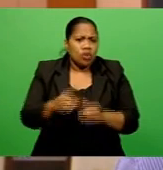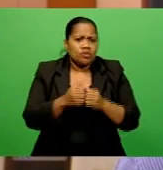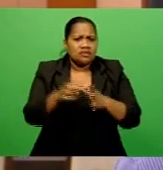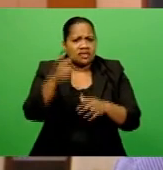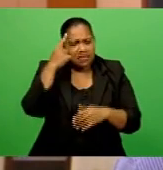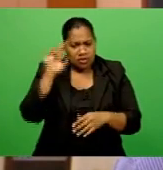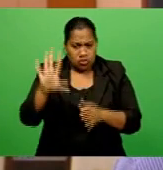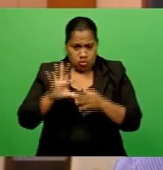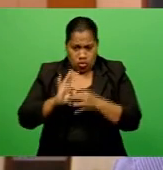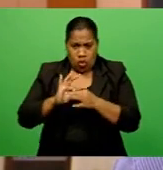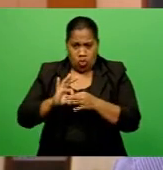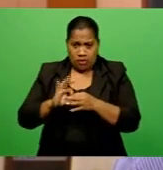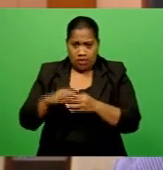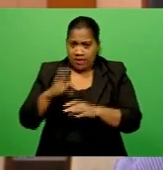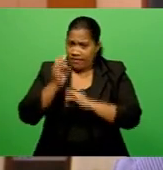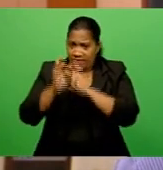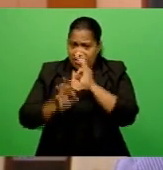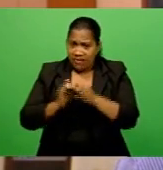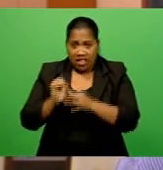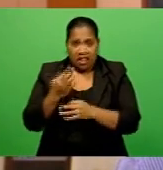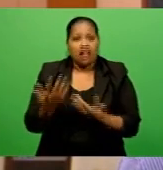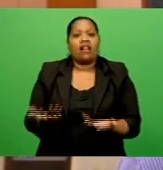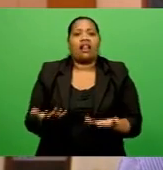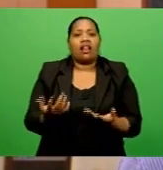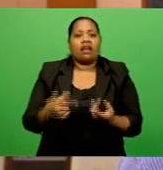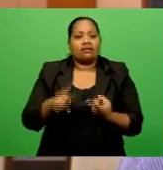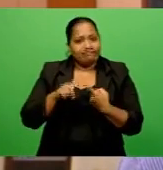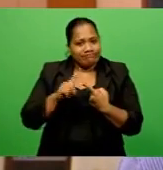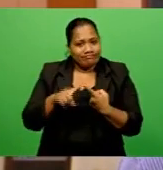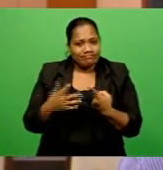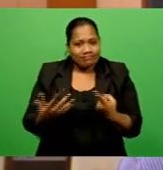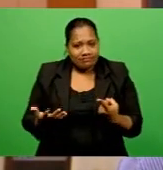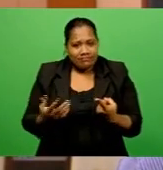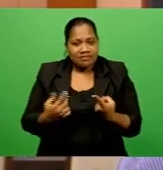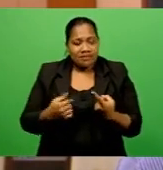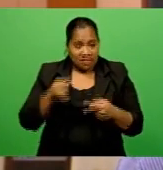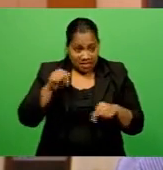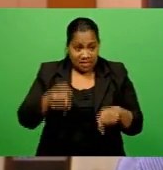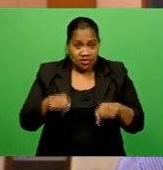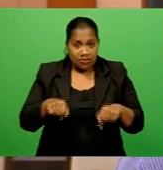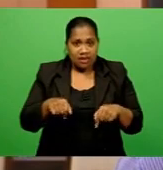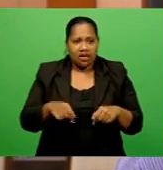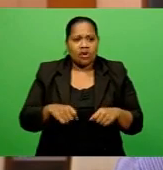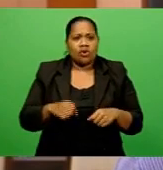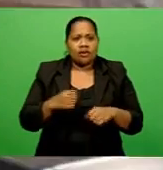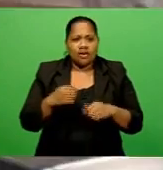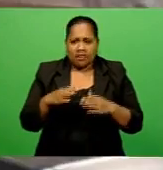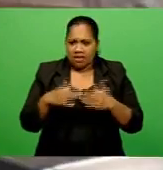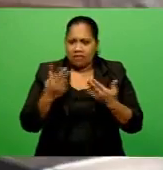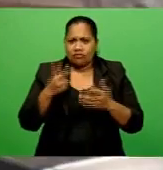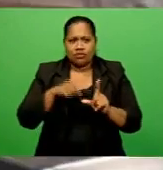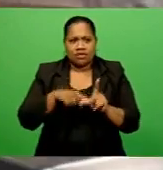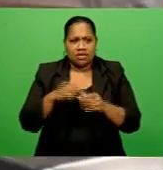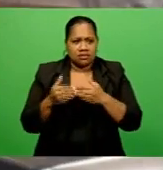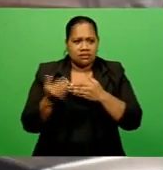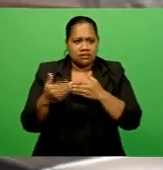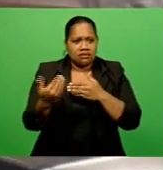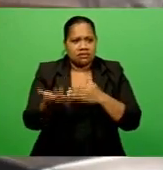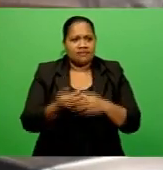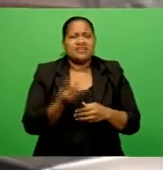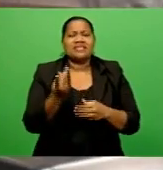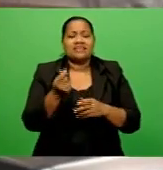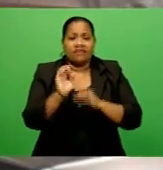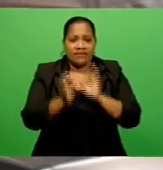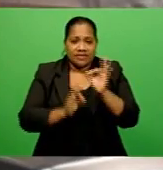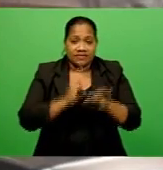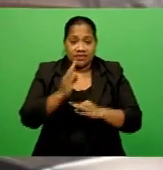festival. So that's one positive thing. In this one here too, I think we are allowing for 2 years maximum. Some festivals